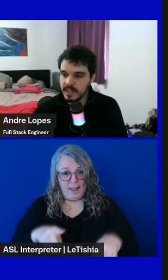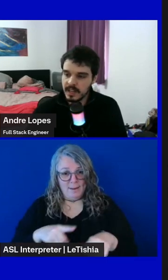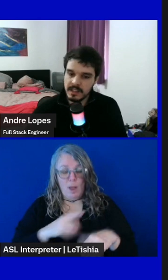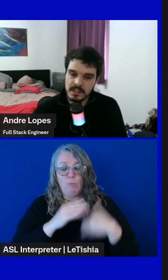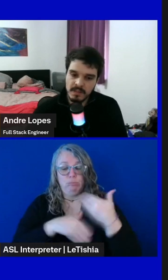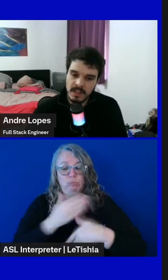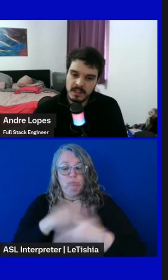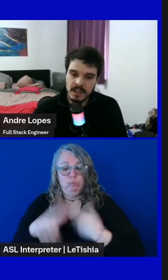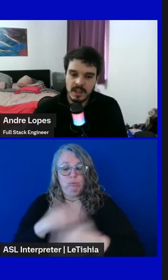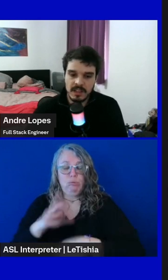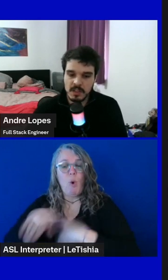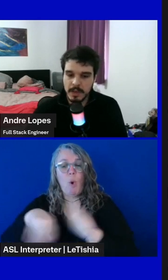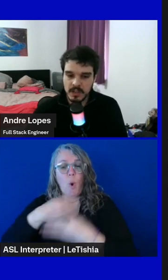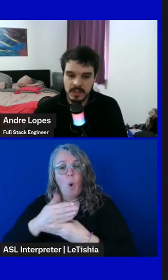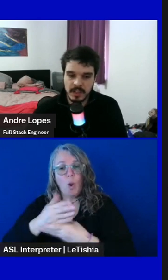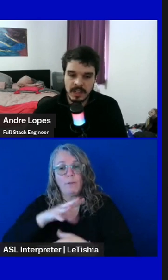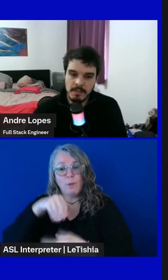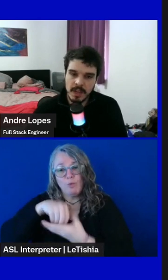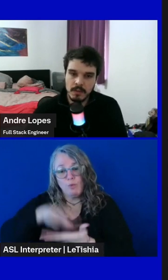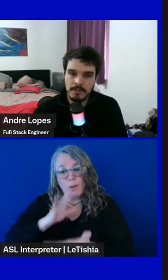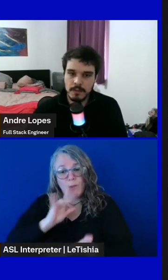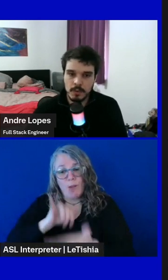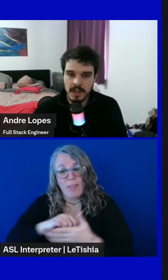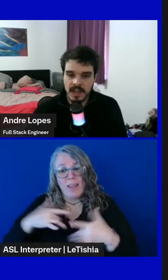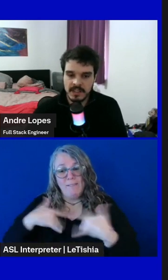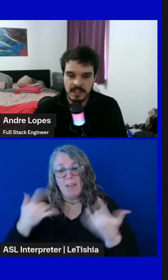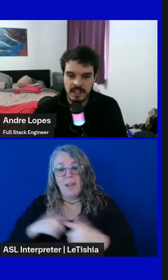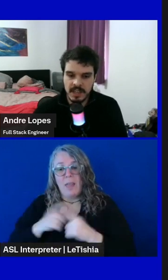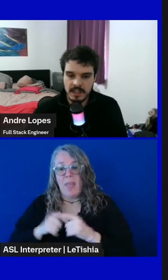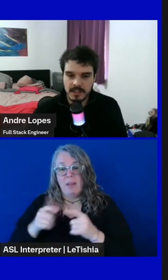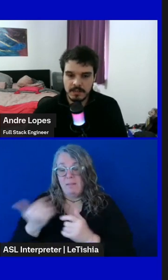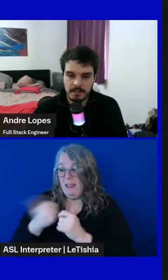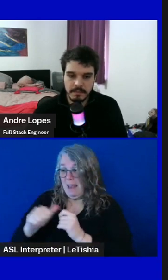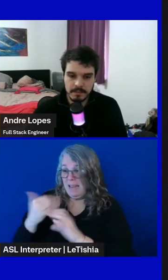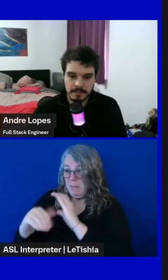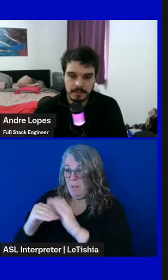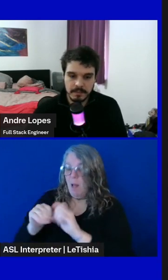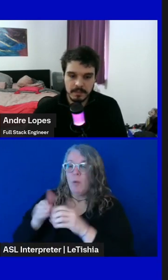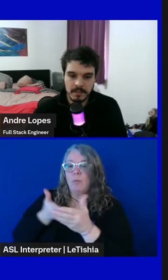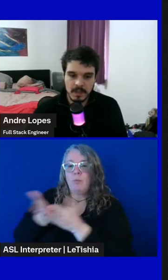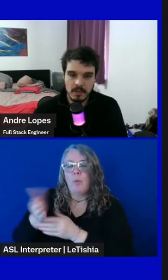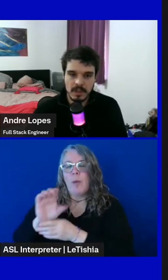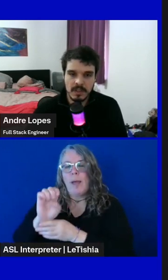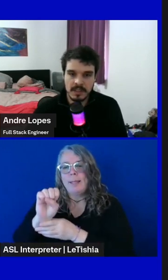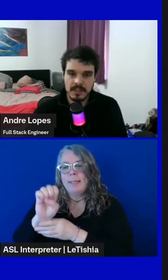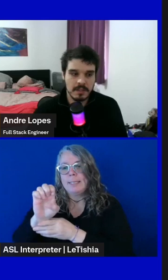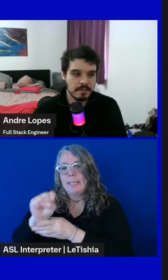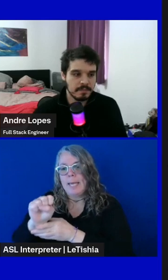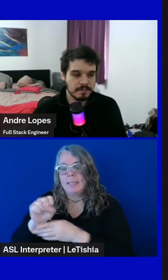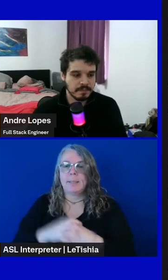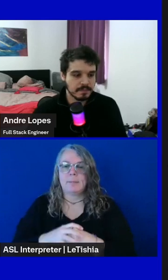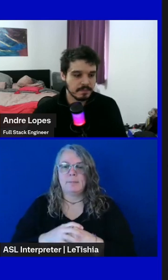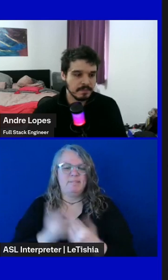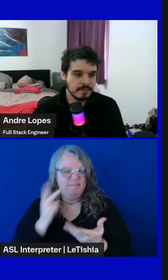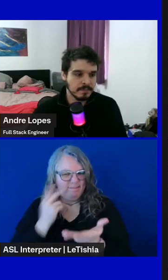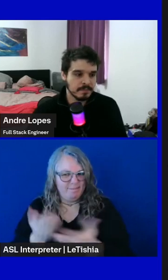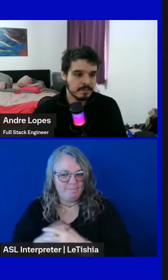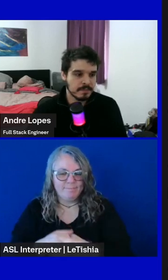the records that are in this event and dispatch an email through SES. You can see here.